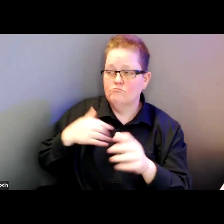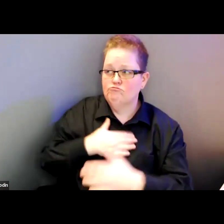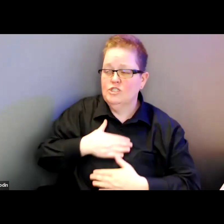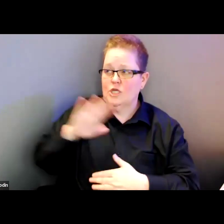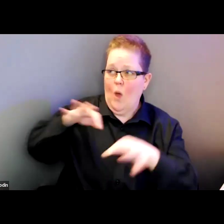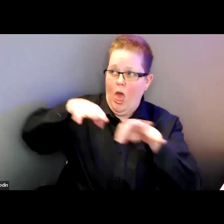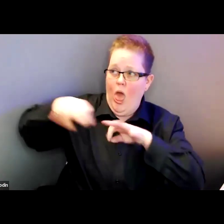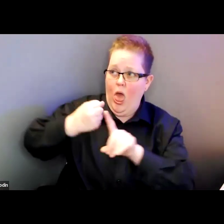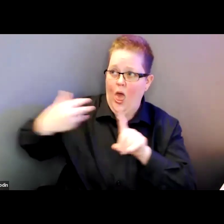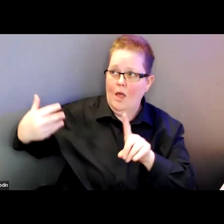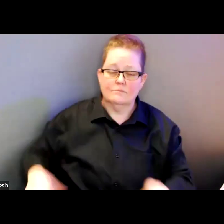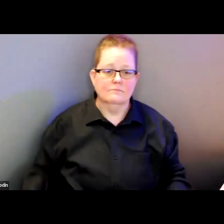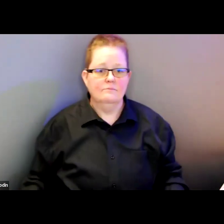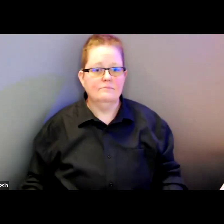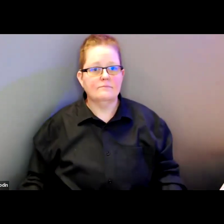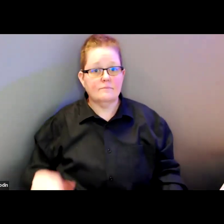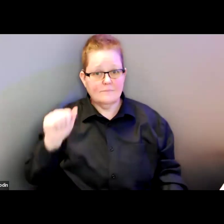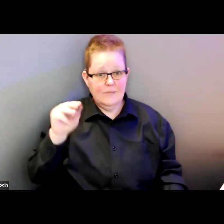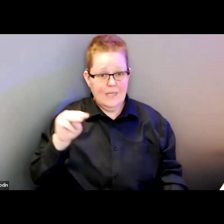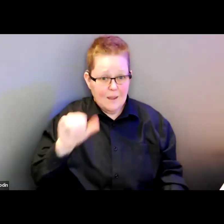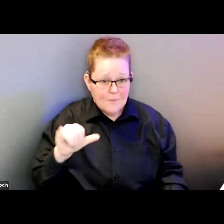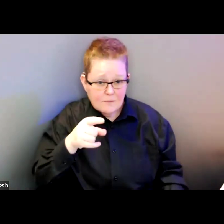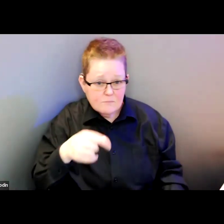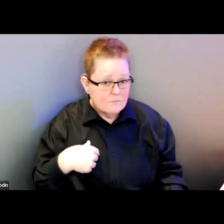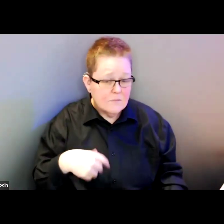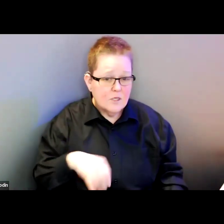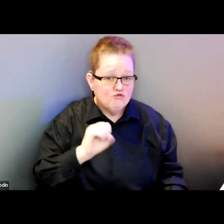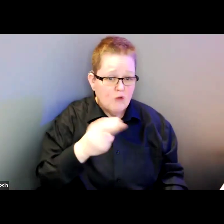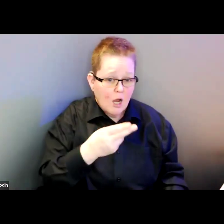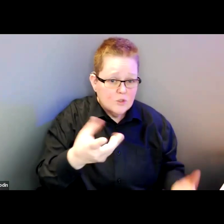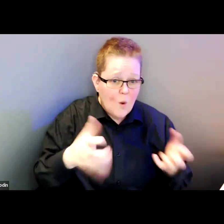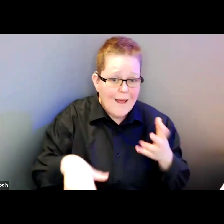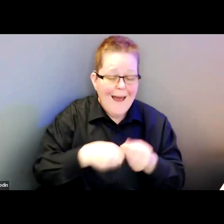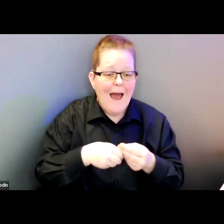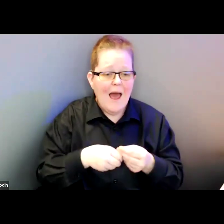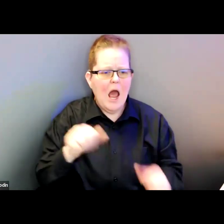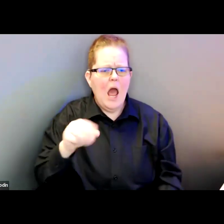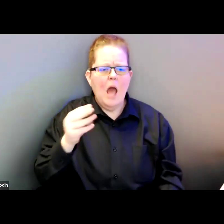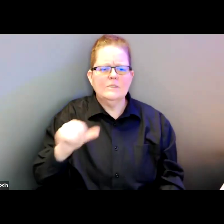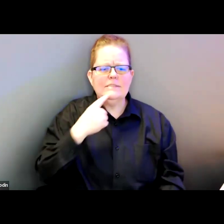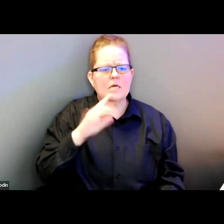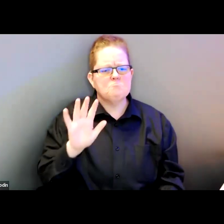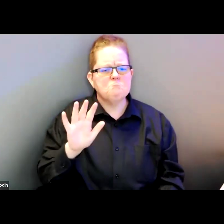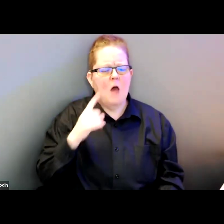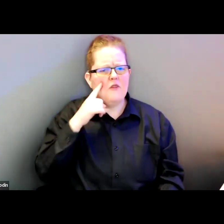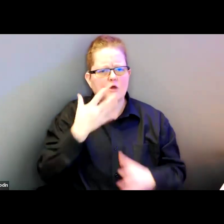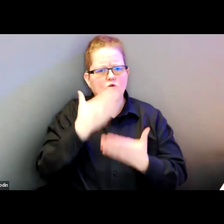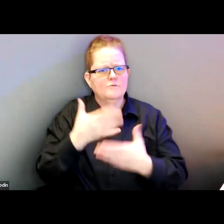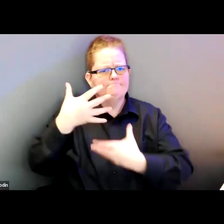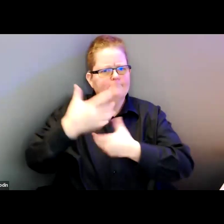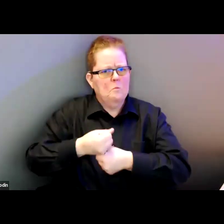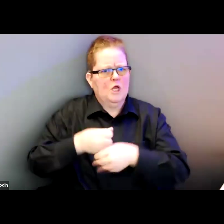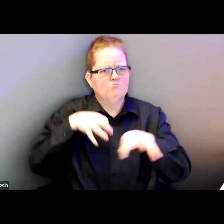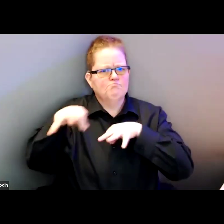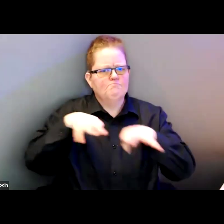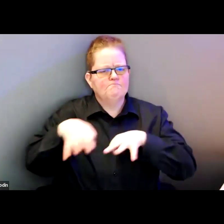explanation. And Amy, I know I'll get to you and Josh in Yeah. one second. Did you want to No, add? I think you summarized it well, and I think the points raised by